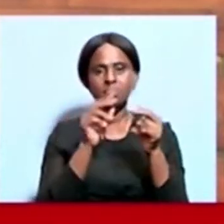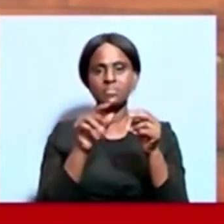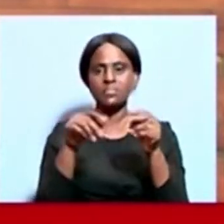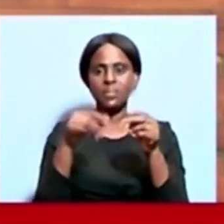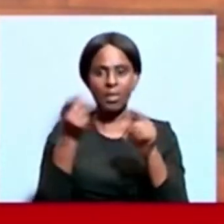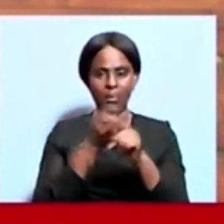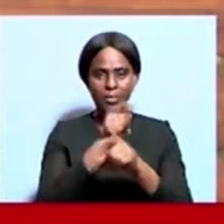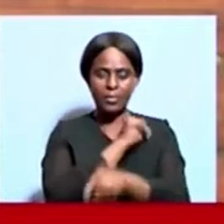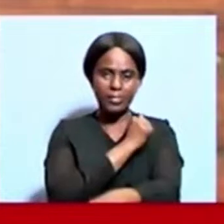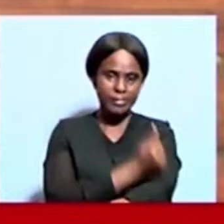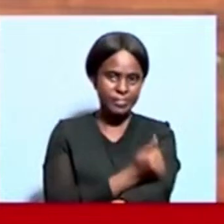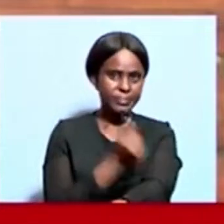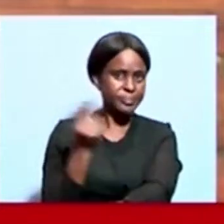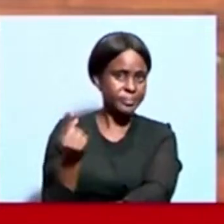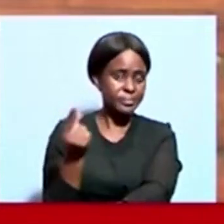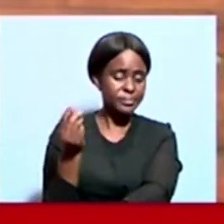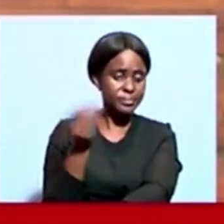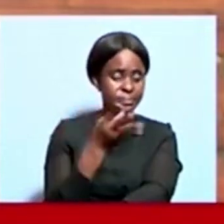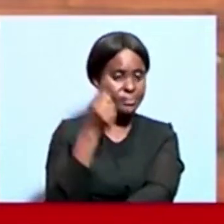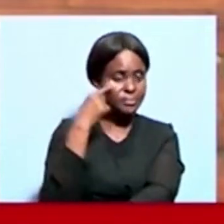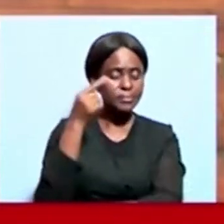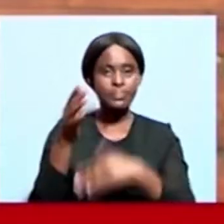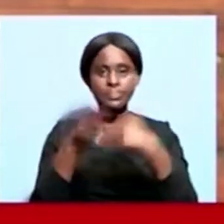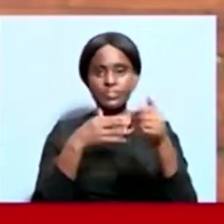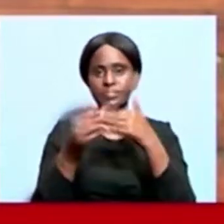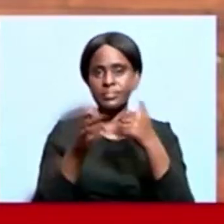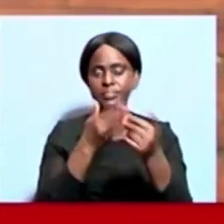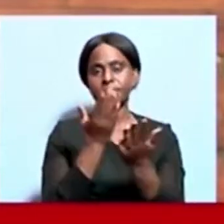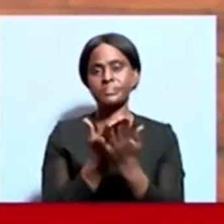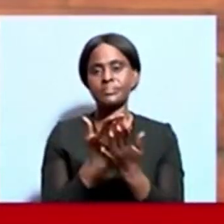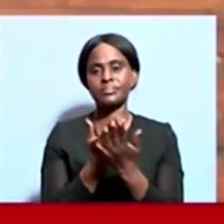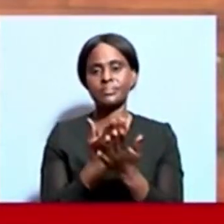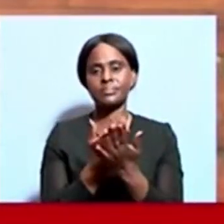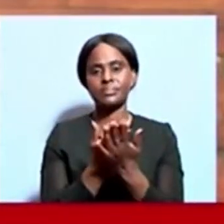the authority for simplified bidding,